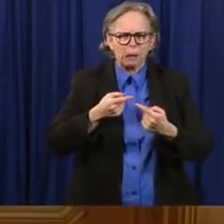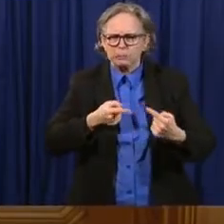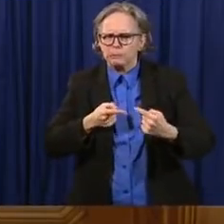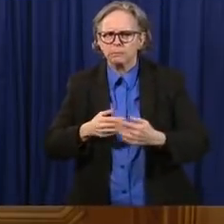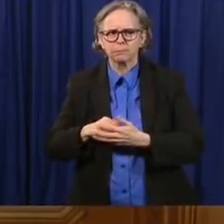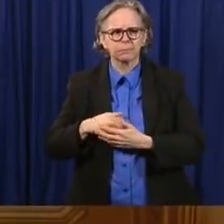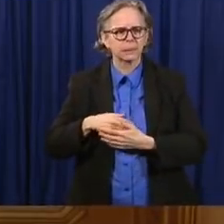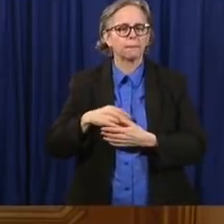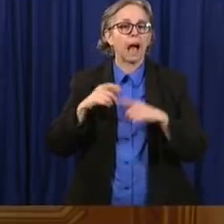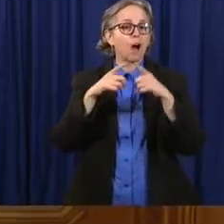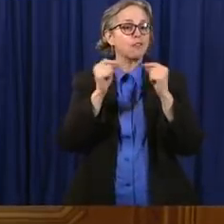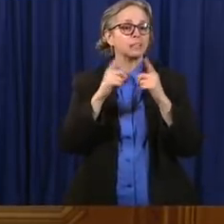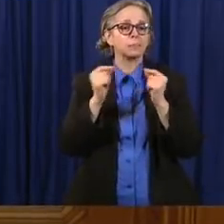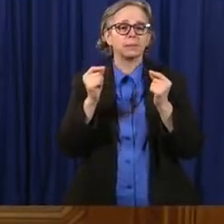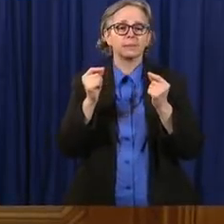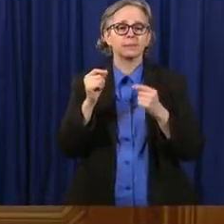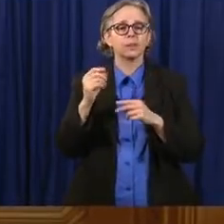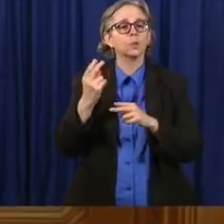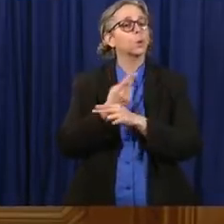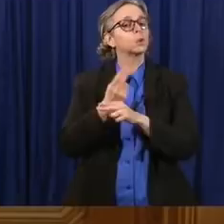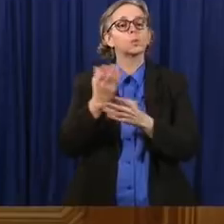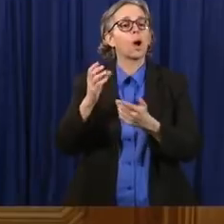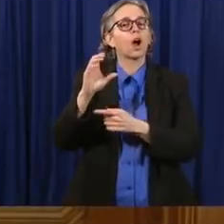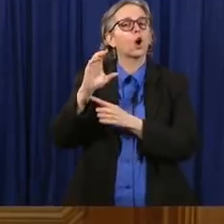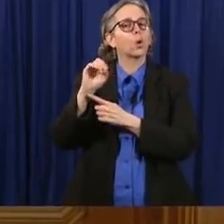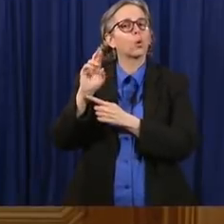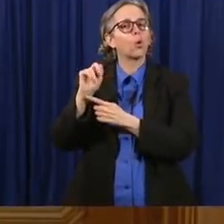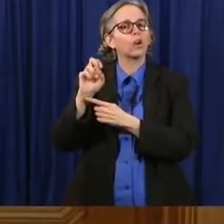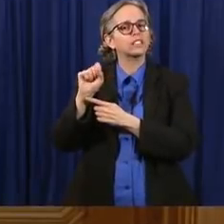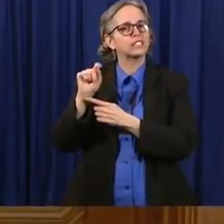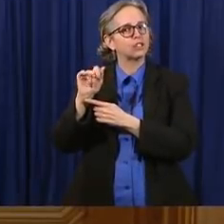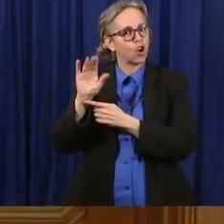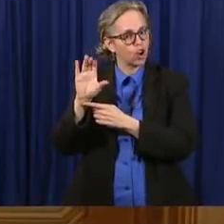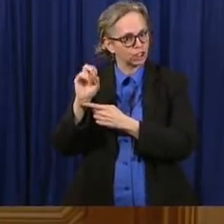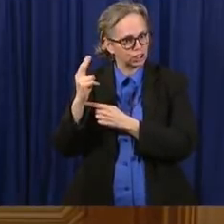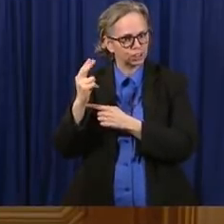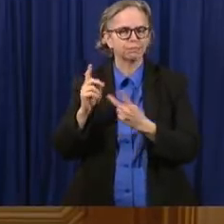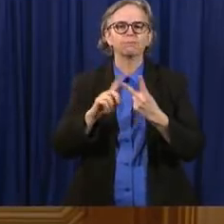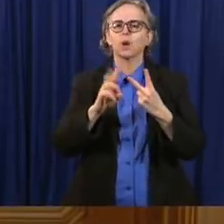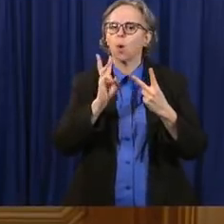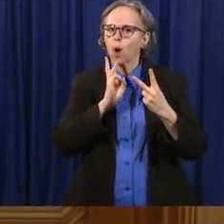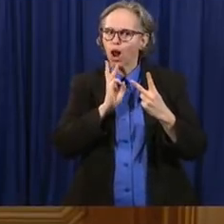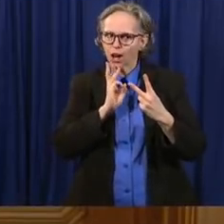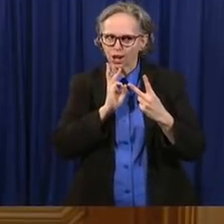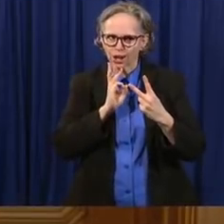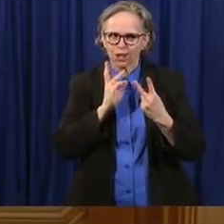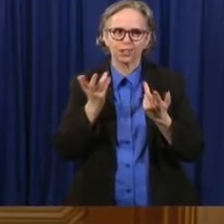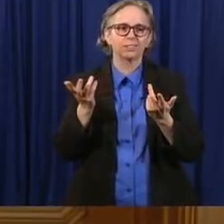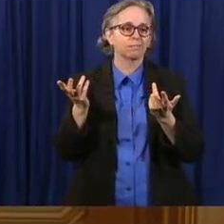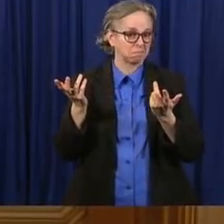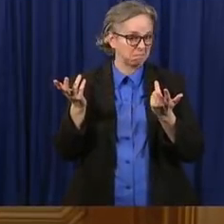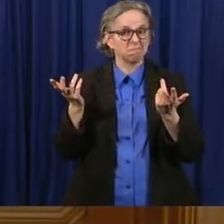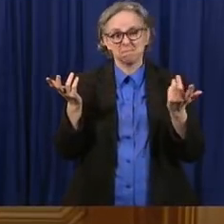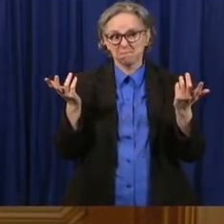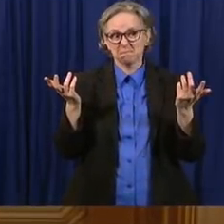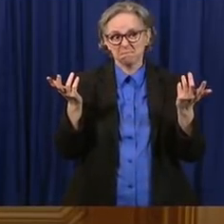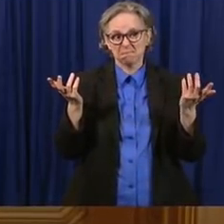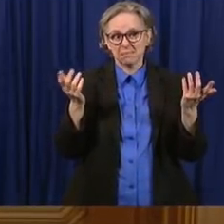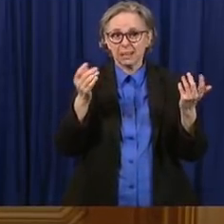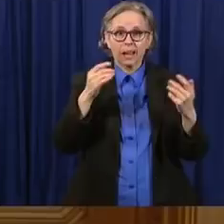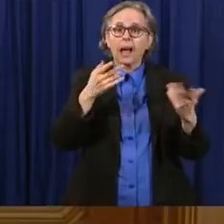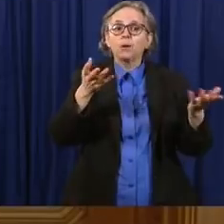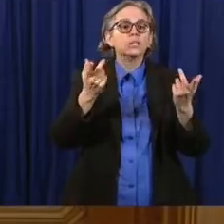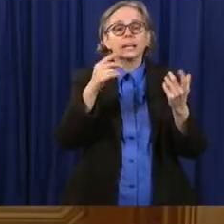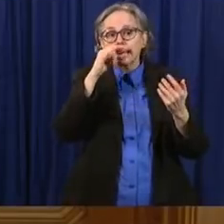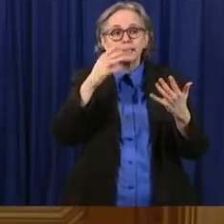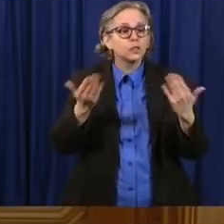uses cornstarch and water. It's a cup of cornstarch, a cup of water, and either kids paint with it or food